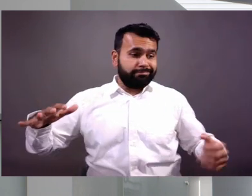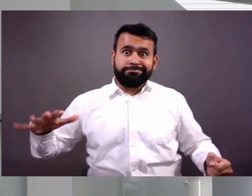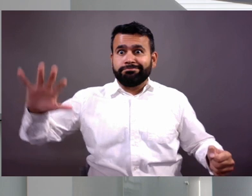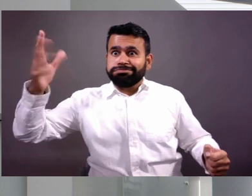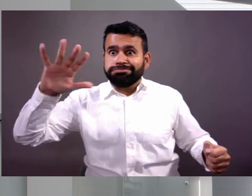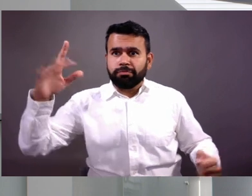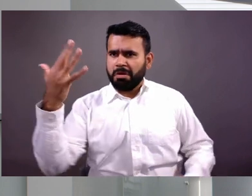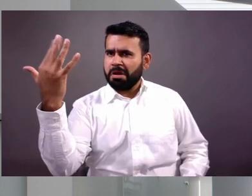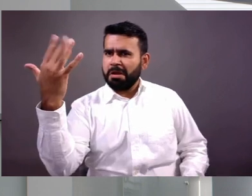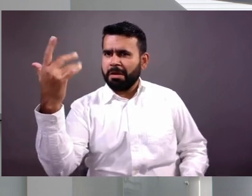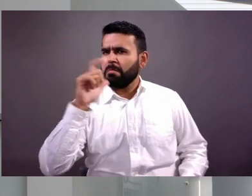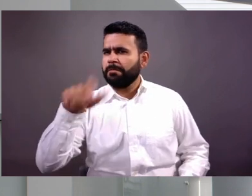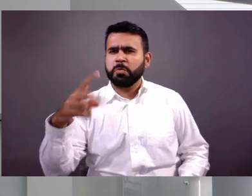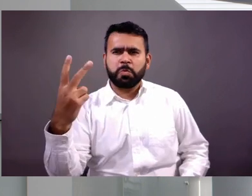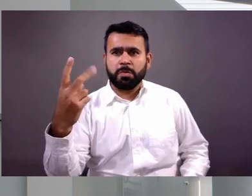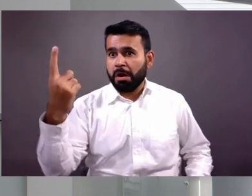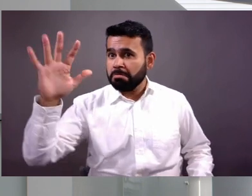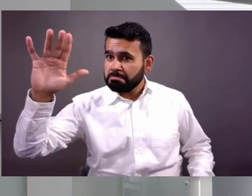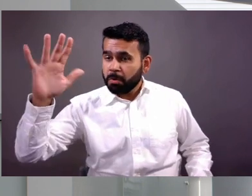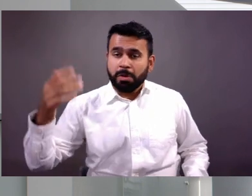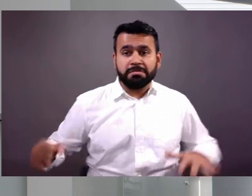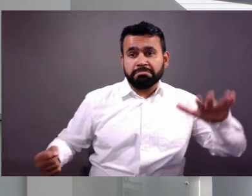you. All right, thanks, Harmony.